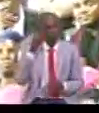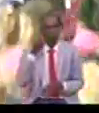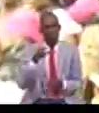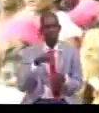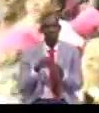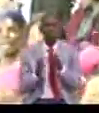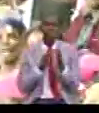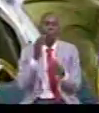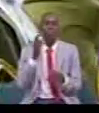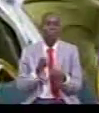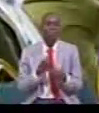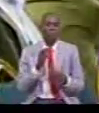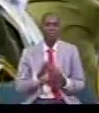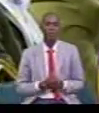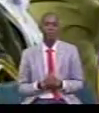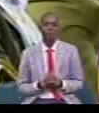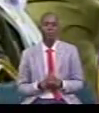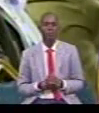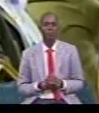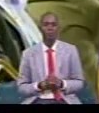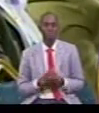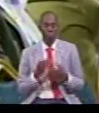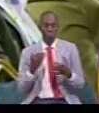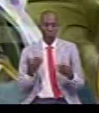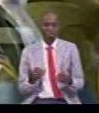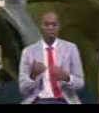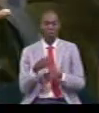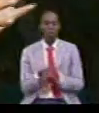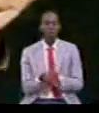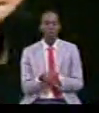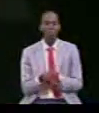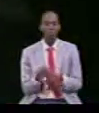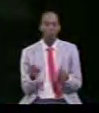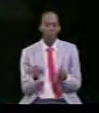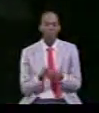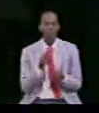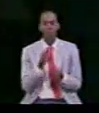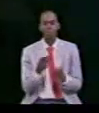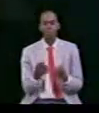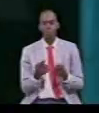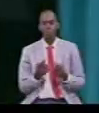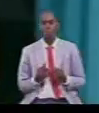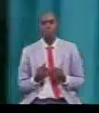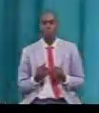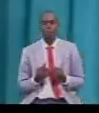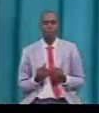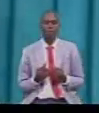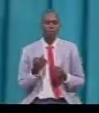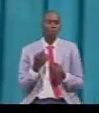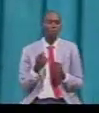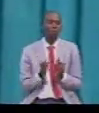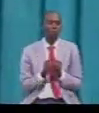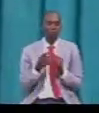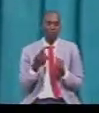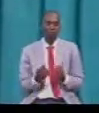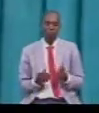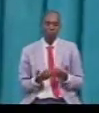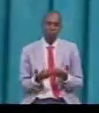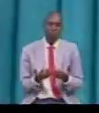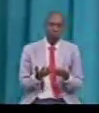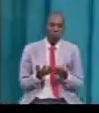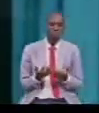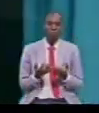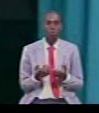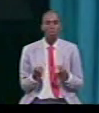amen. Amen. Tonight, as you come with the desire, as